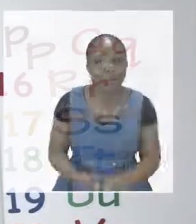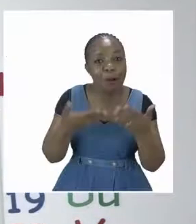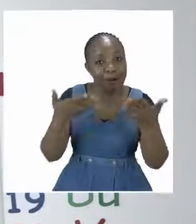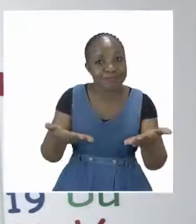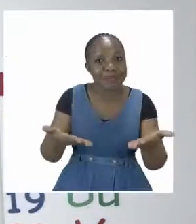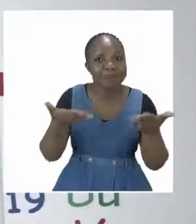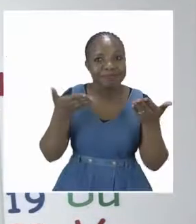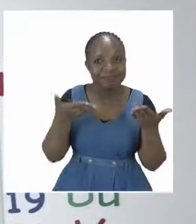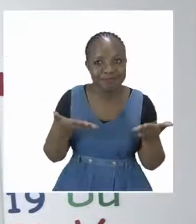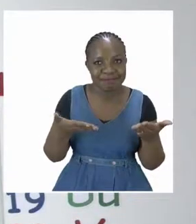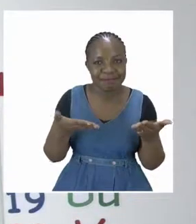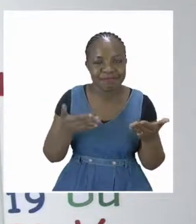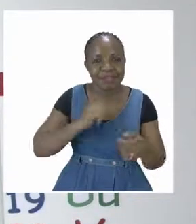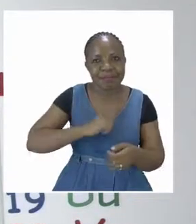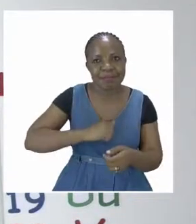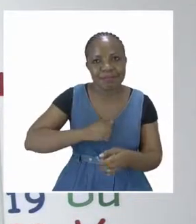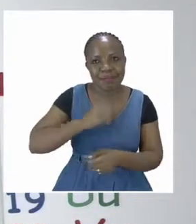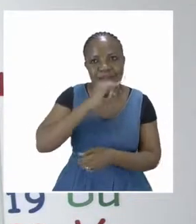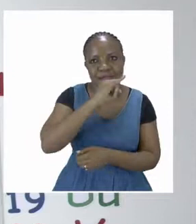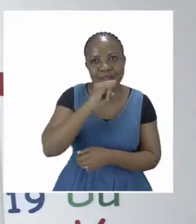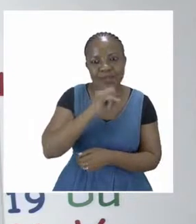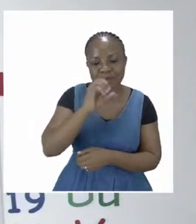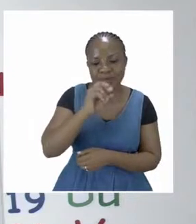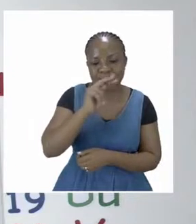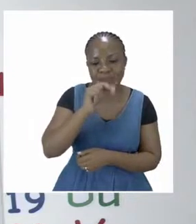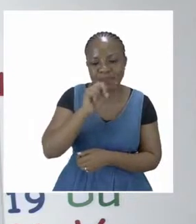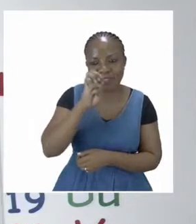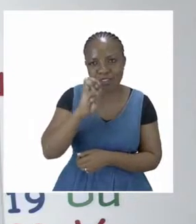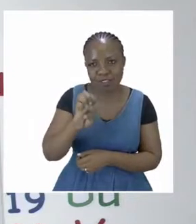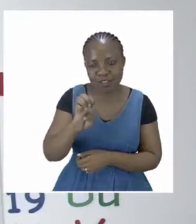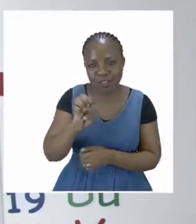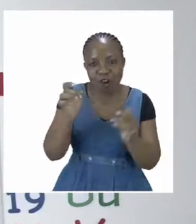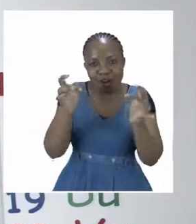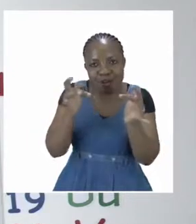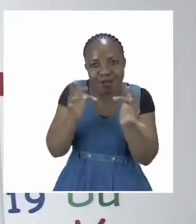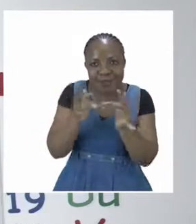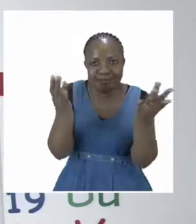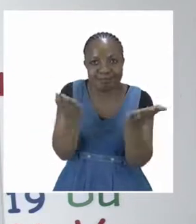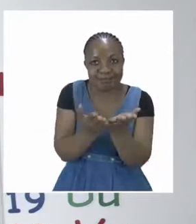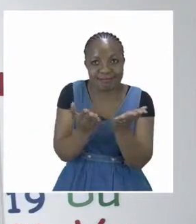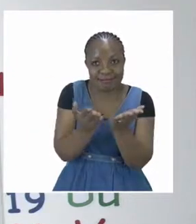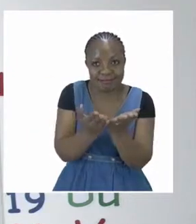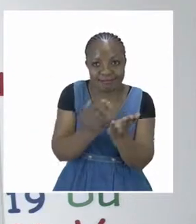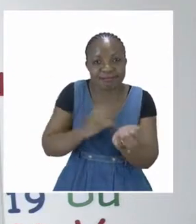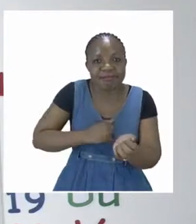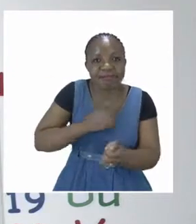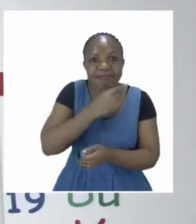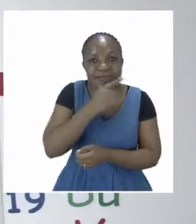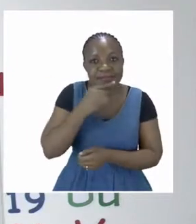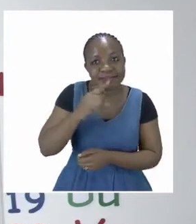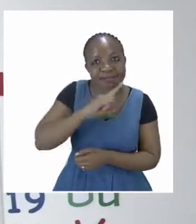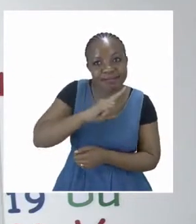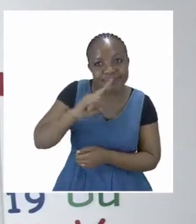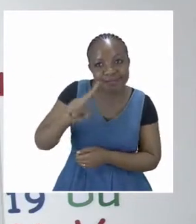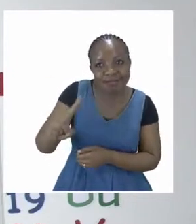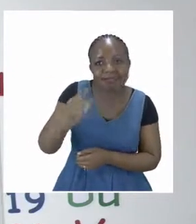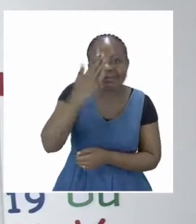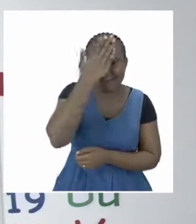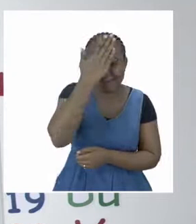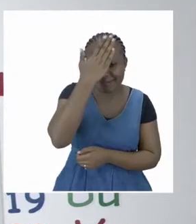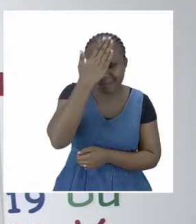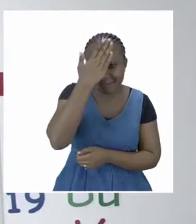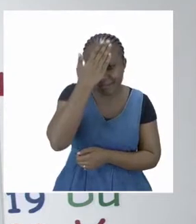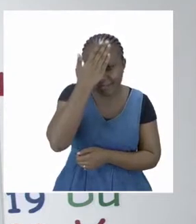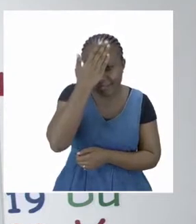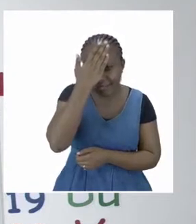Welcome to My Zone Online School. My name is Teacher Mutsa. Get your education